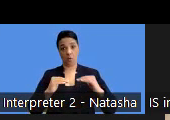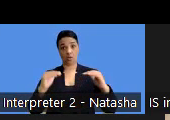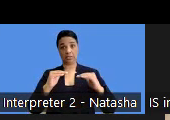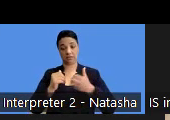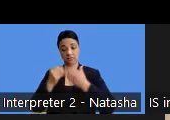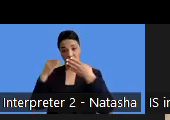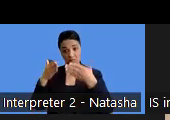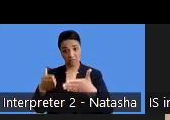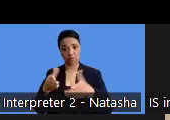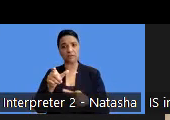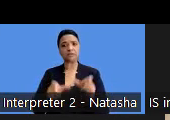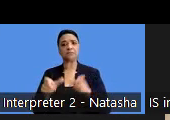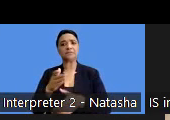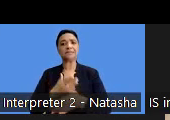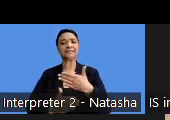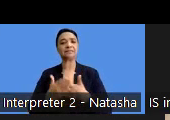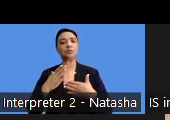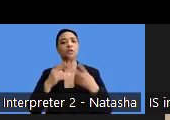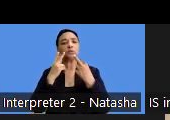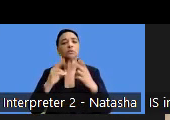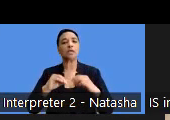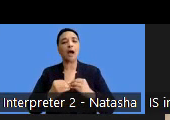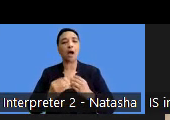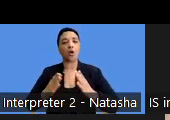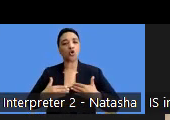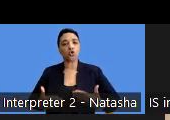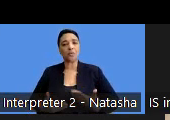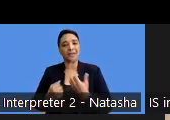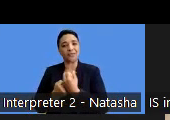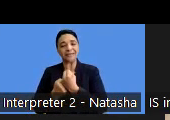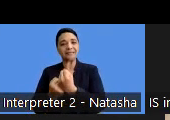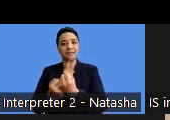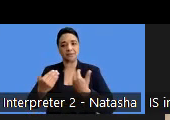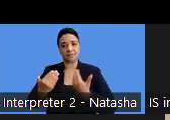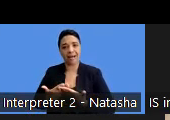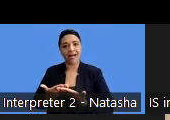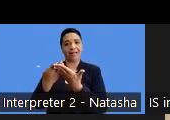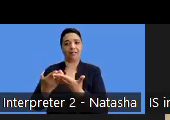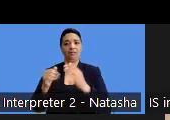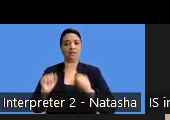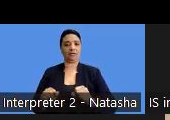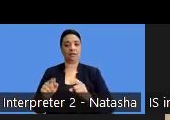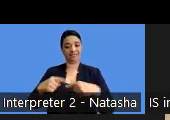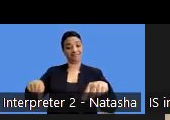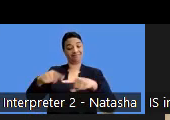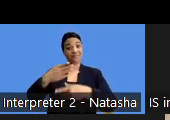me say what DRG did and are doing now. DRG promote